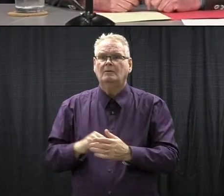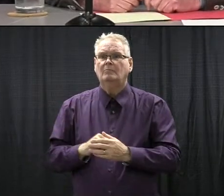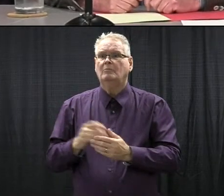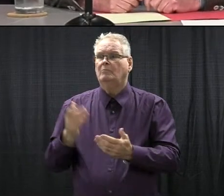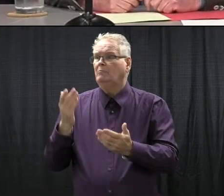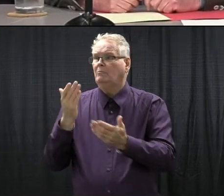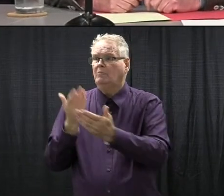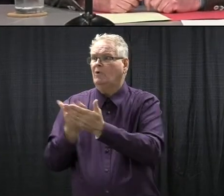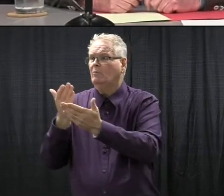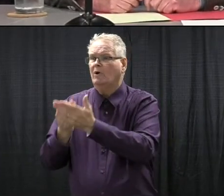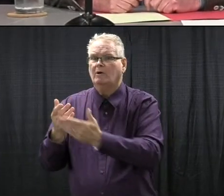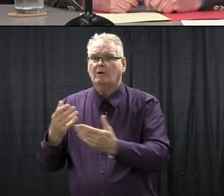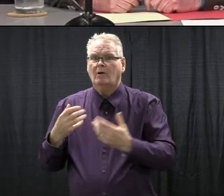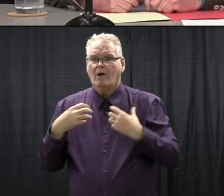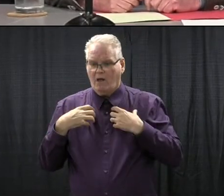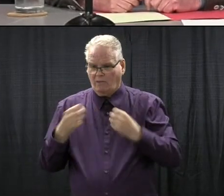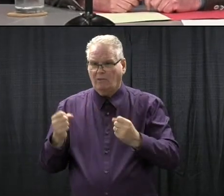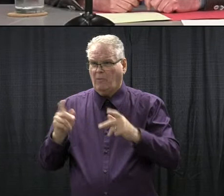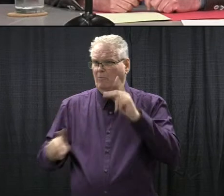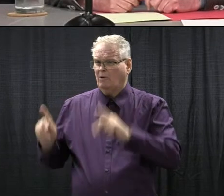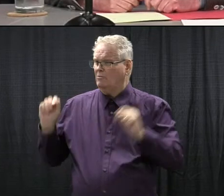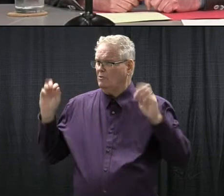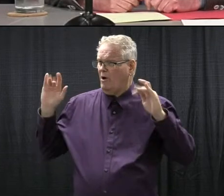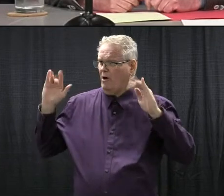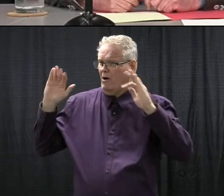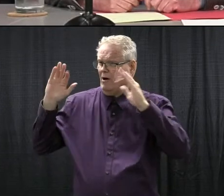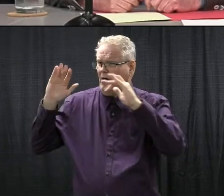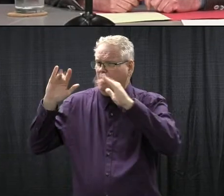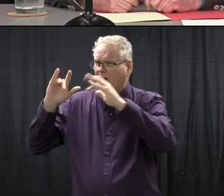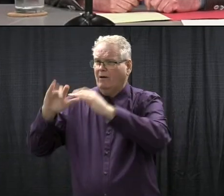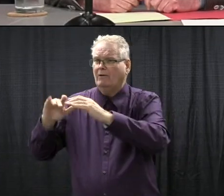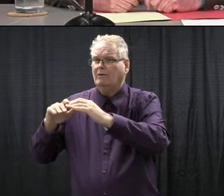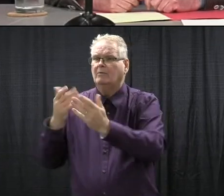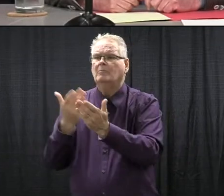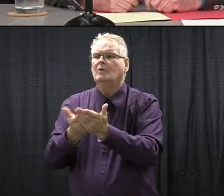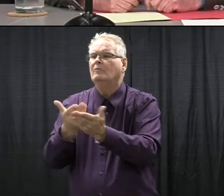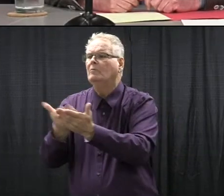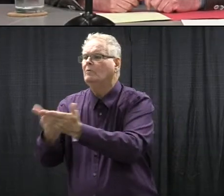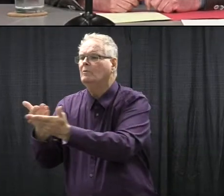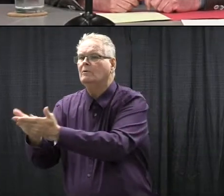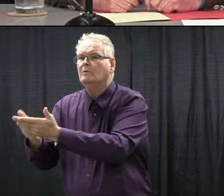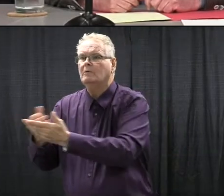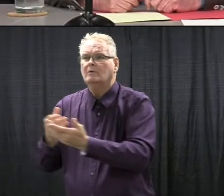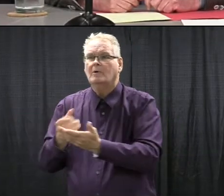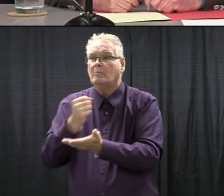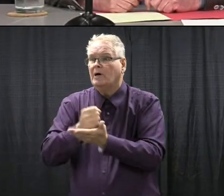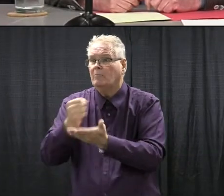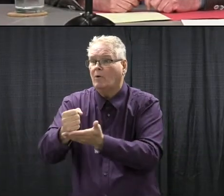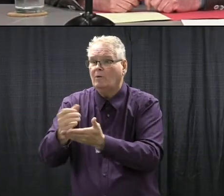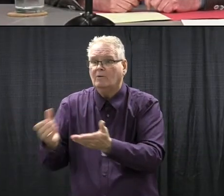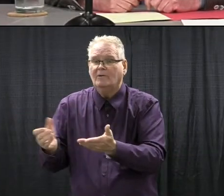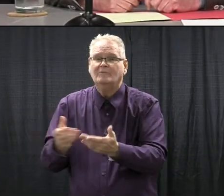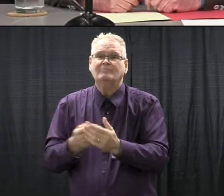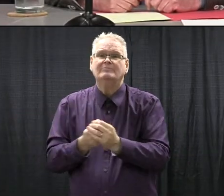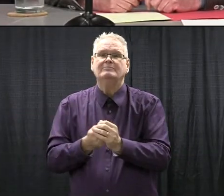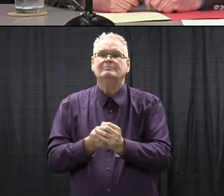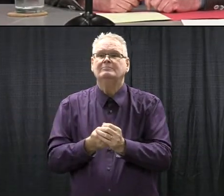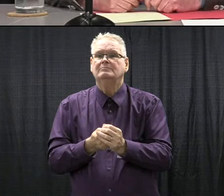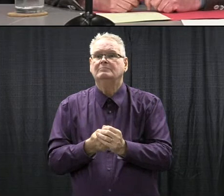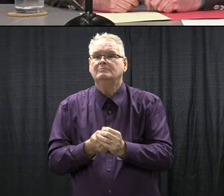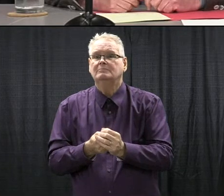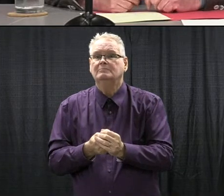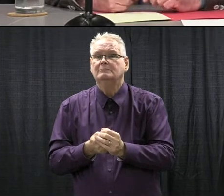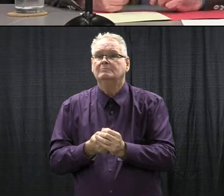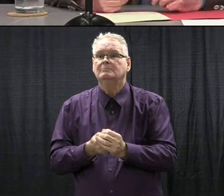happen? And with that, what about businesses who may decide on their own that they would like to do that for the comfort of the people who are around